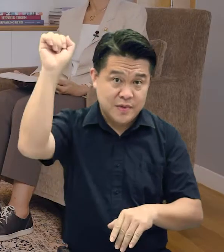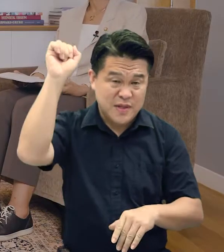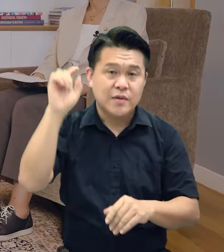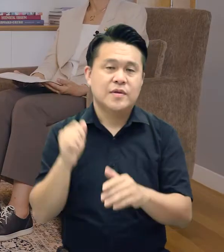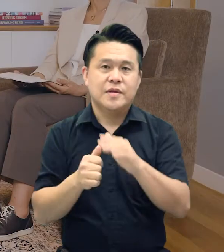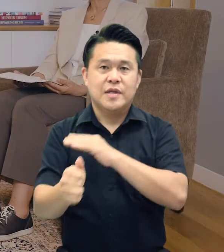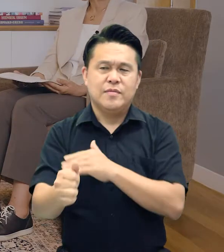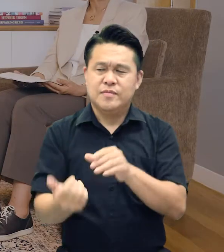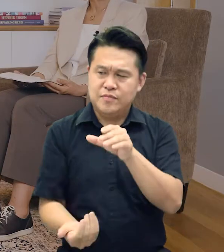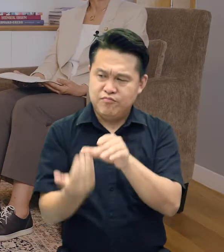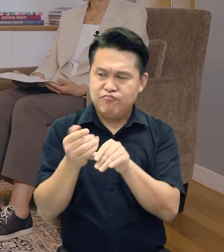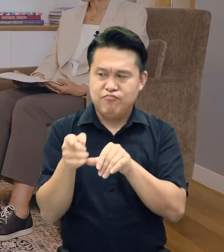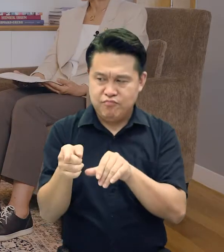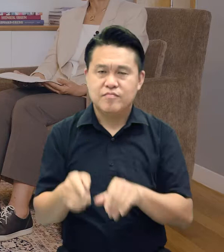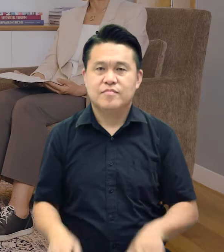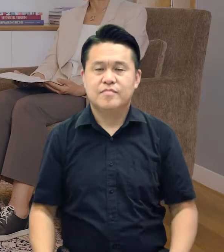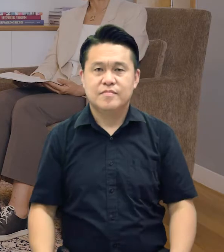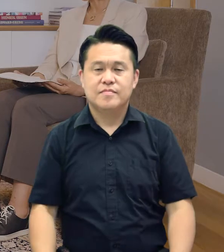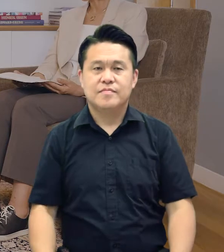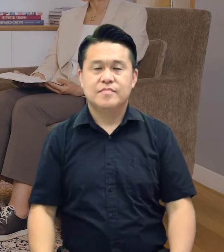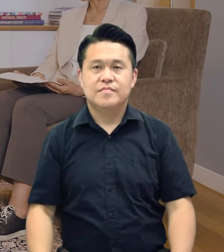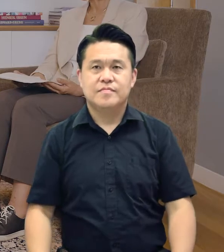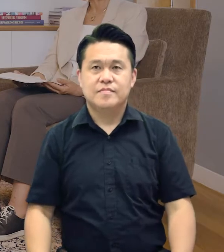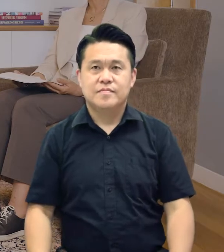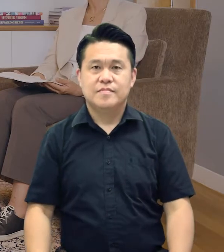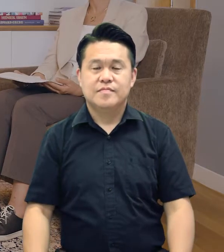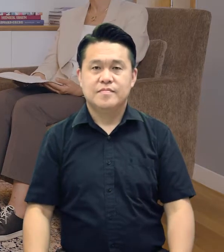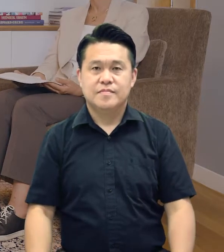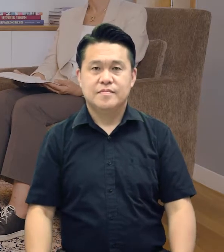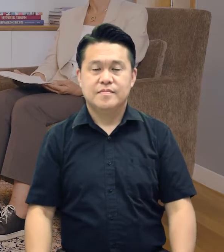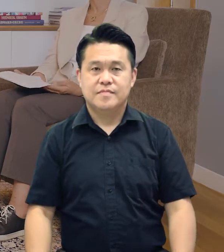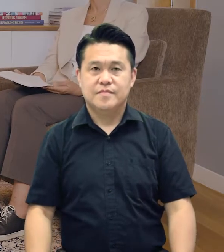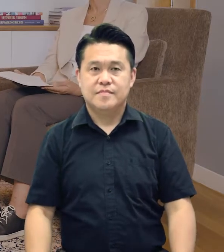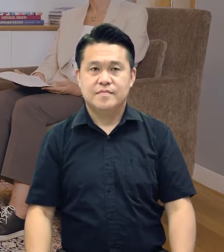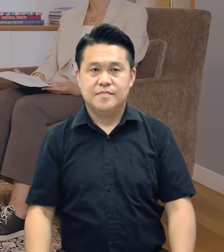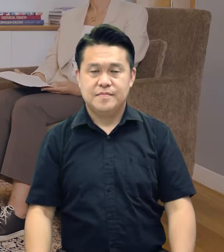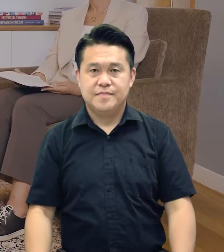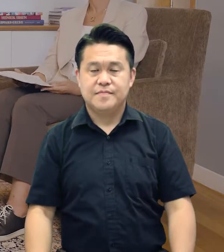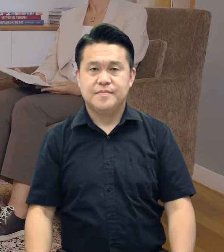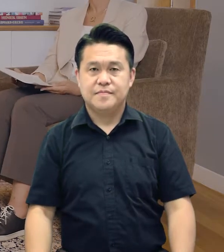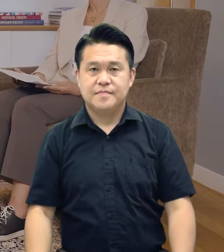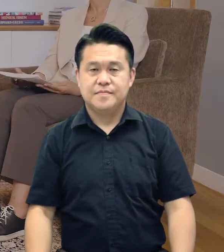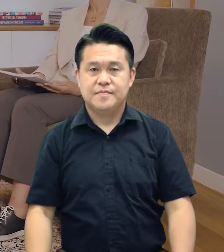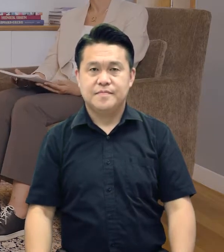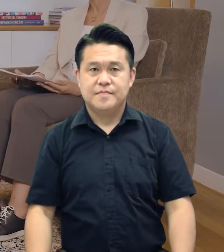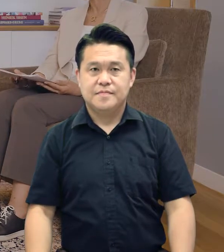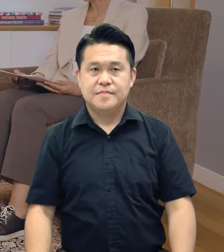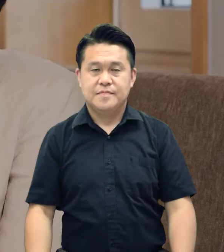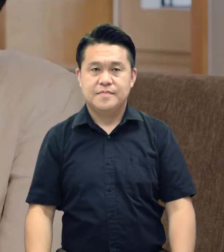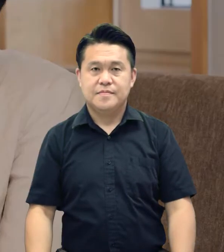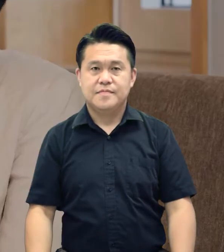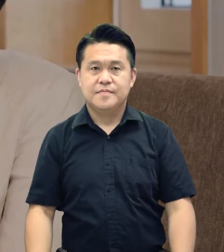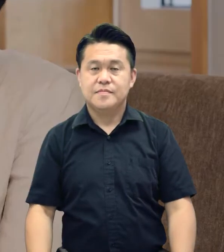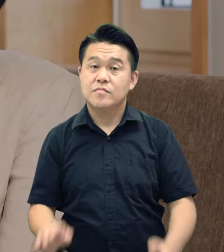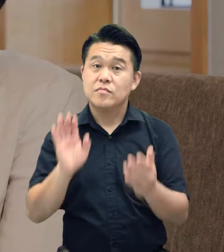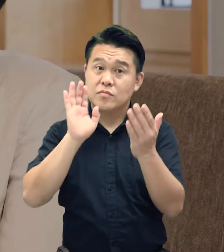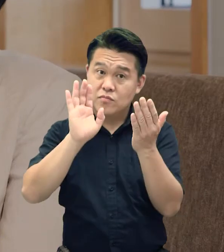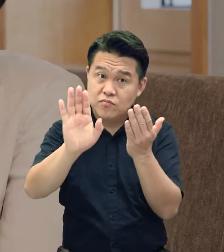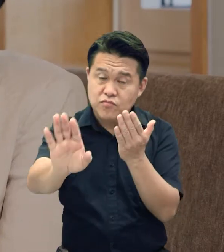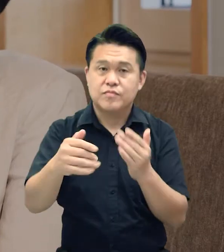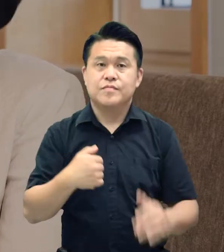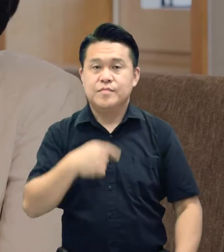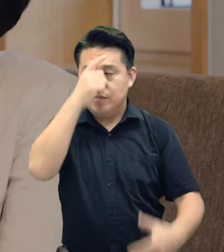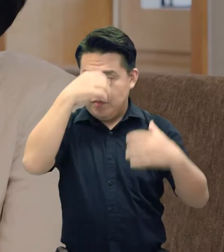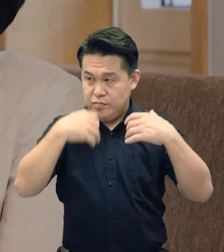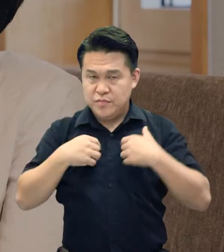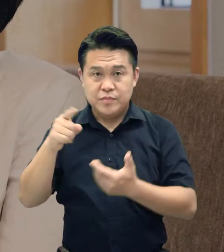symbol of Korean democratic movement, which ended military dictatorship at the time. And I